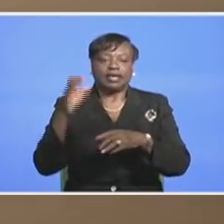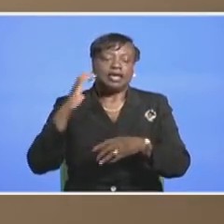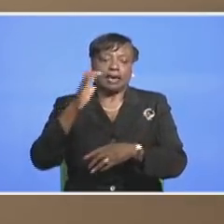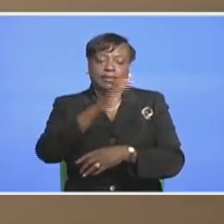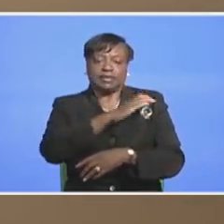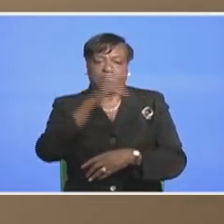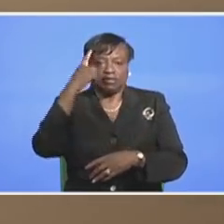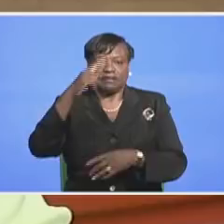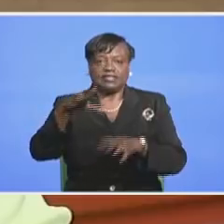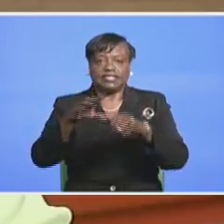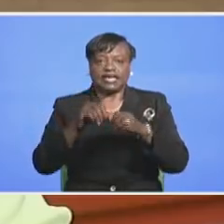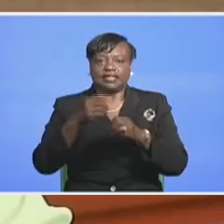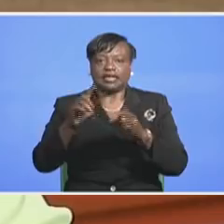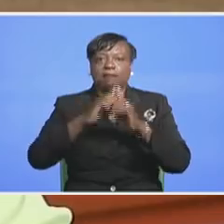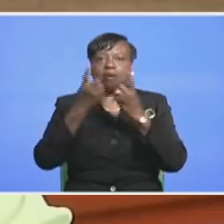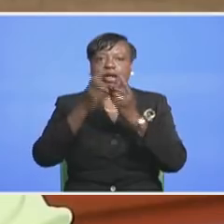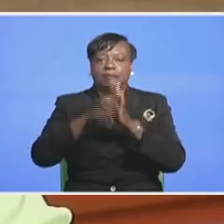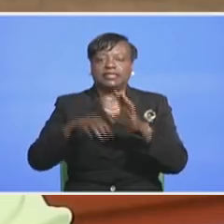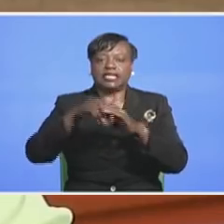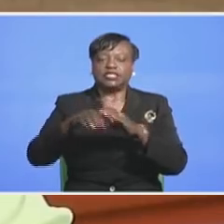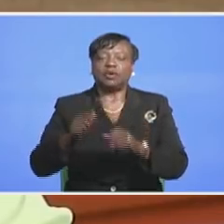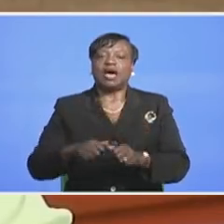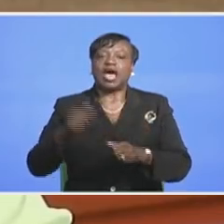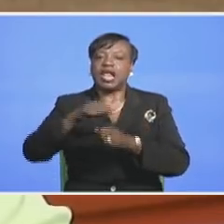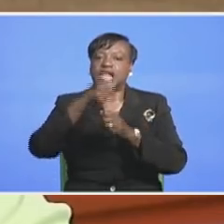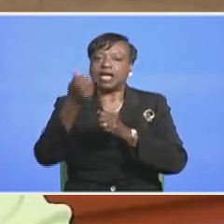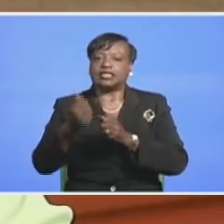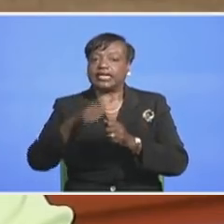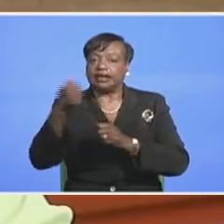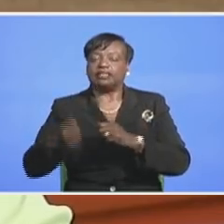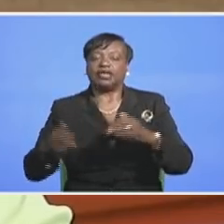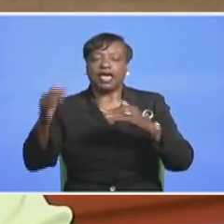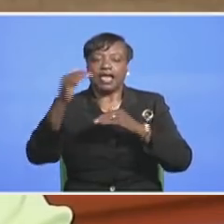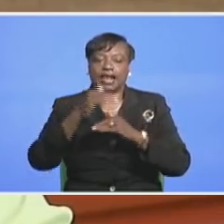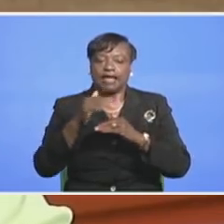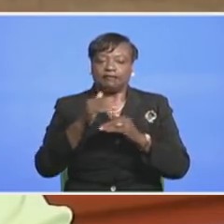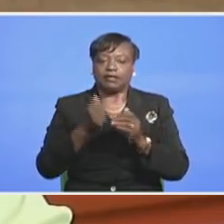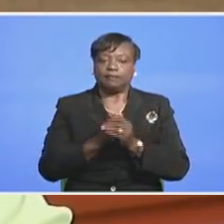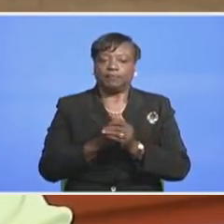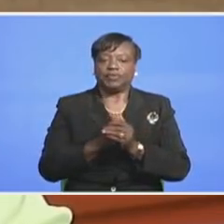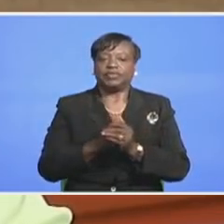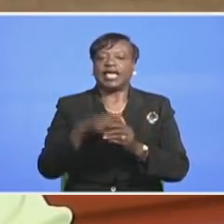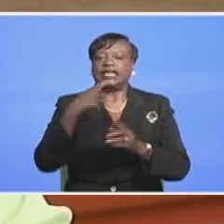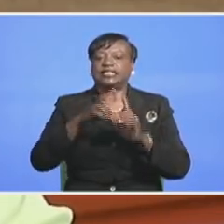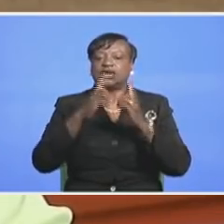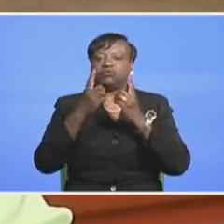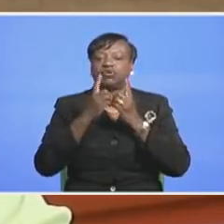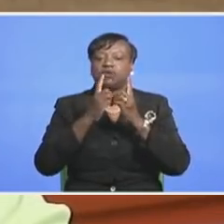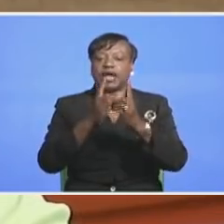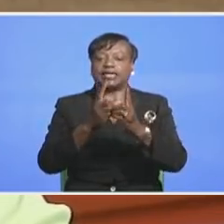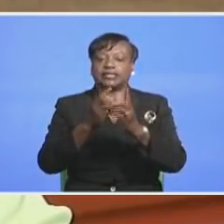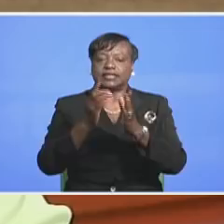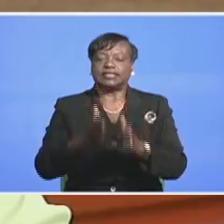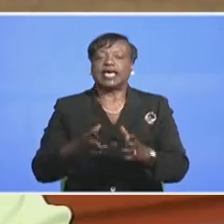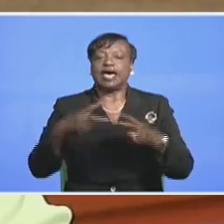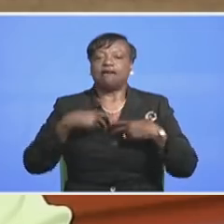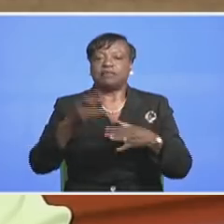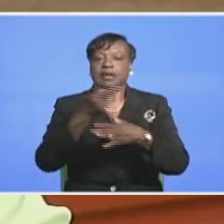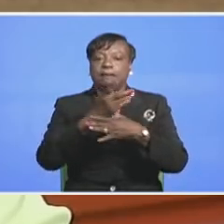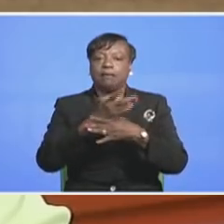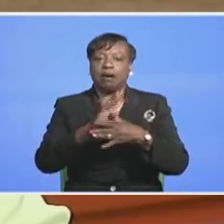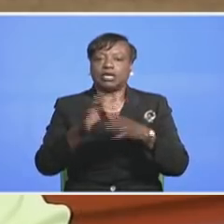with the exception of one person who was not part of the labor movement, directors have traditionally been a part of trade